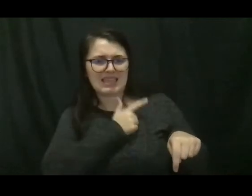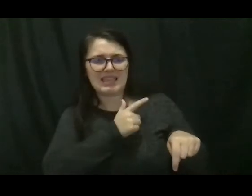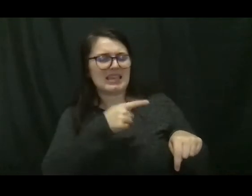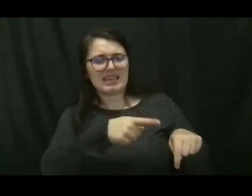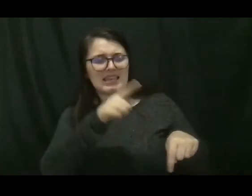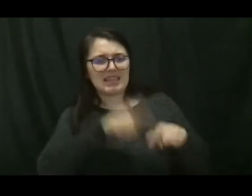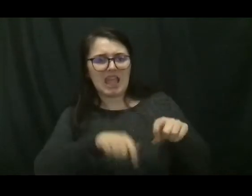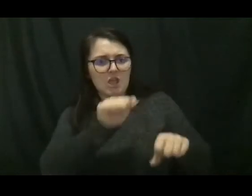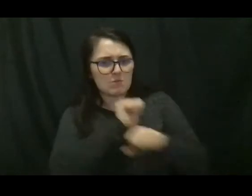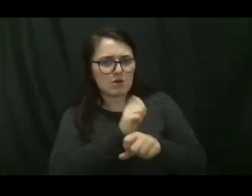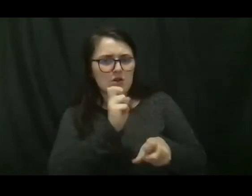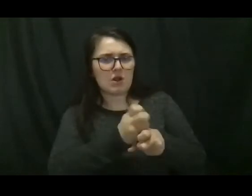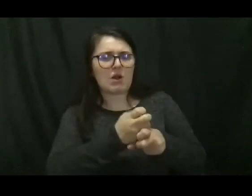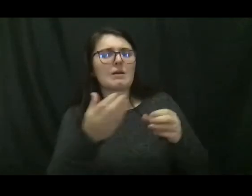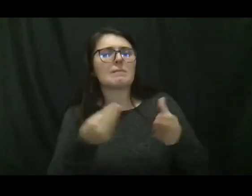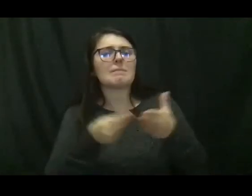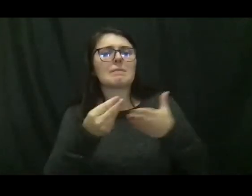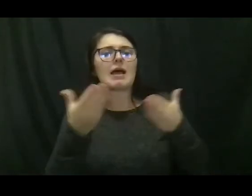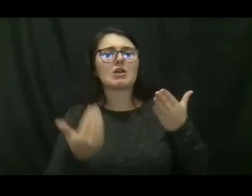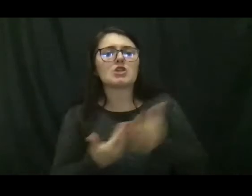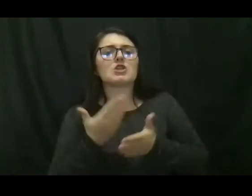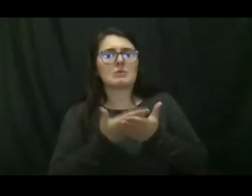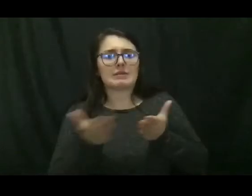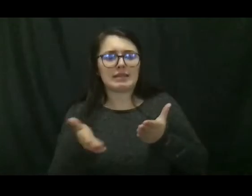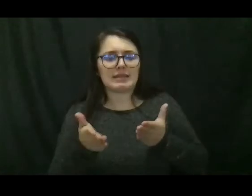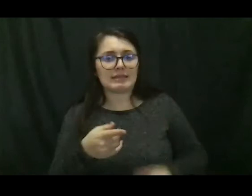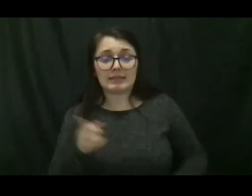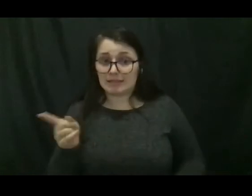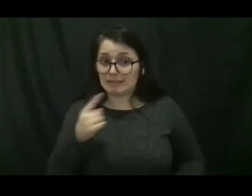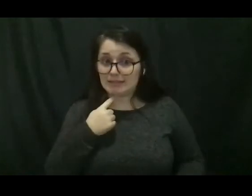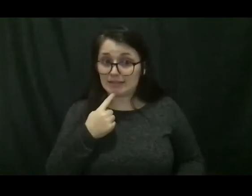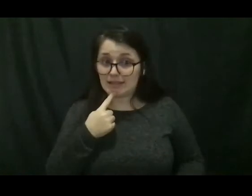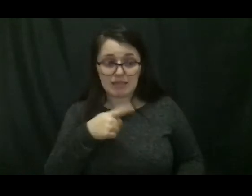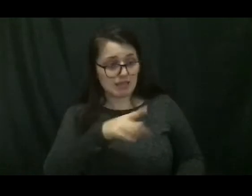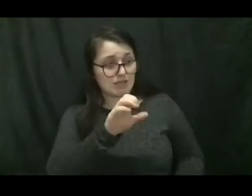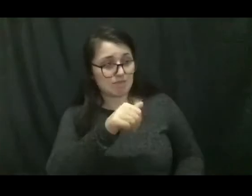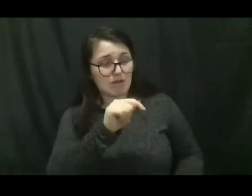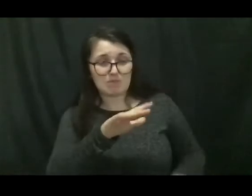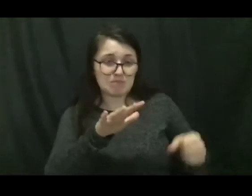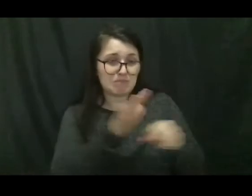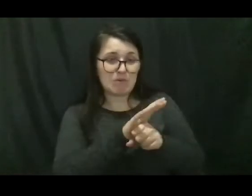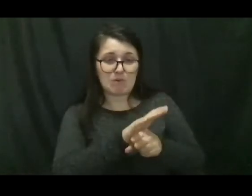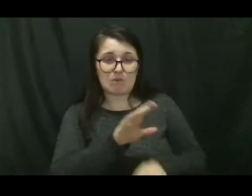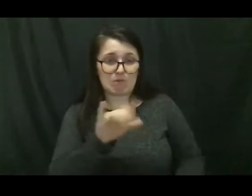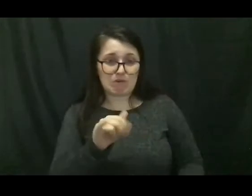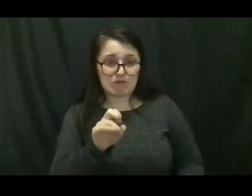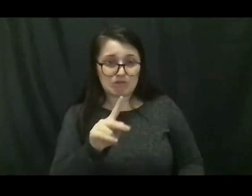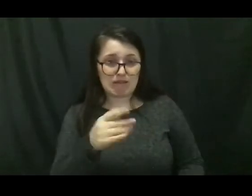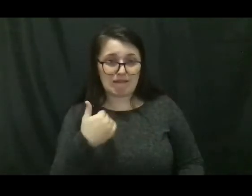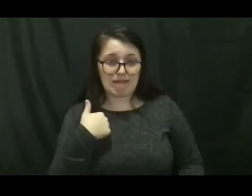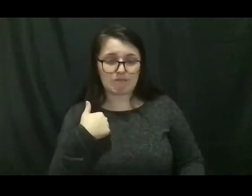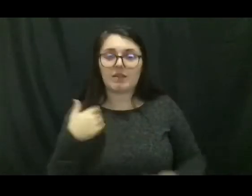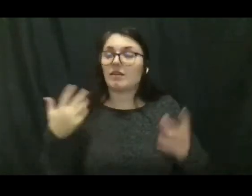new stuff at the store like good people should. She says his apartment is full of junk. Steve